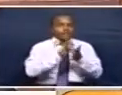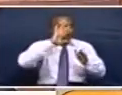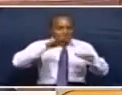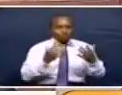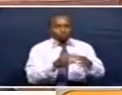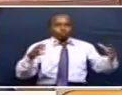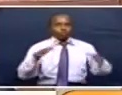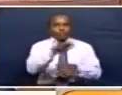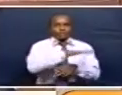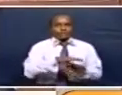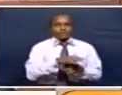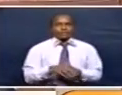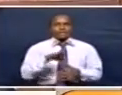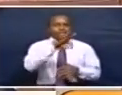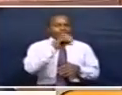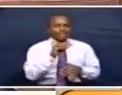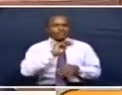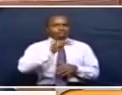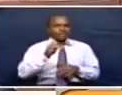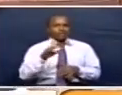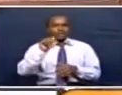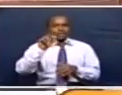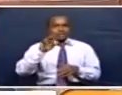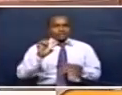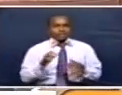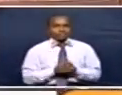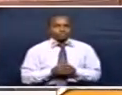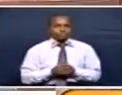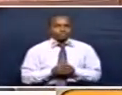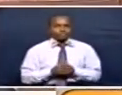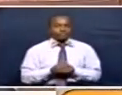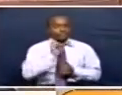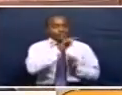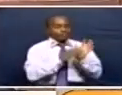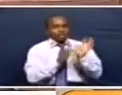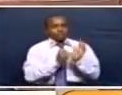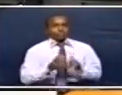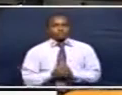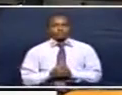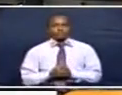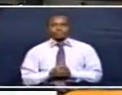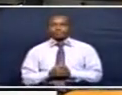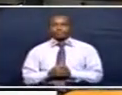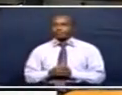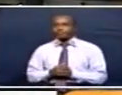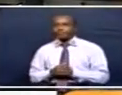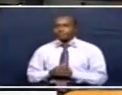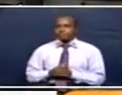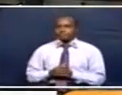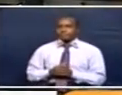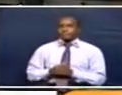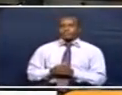30 million an acre? 30 million an acre. What is this, Runda? That's how it is. It's the Machakos. Oof. Thomas